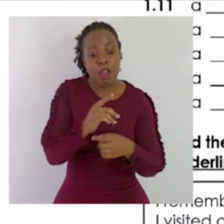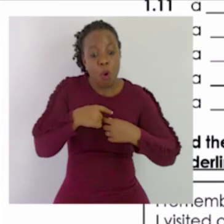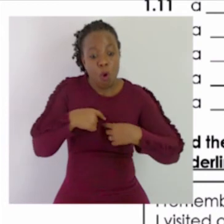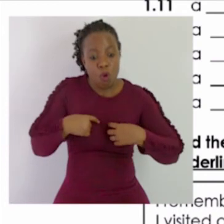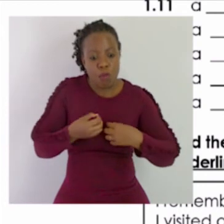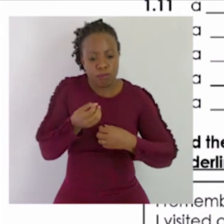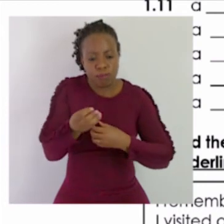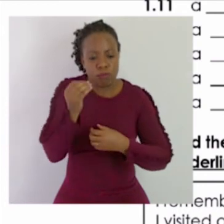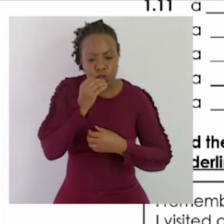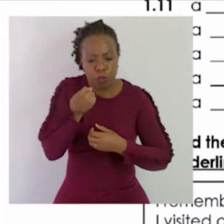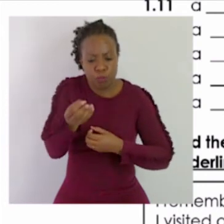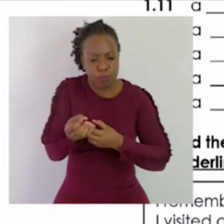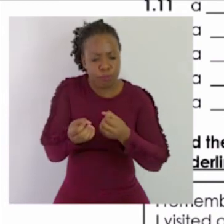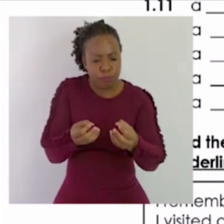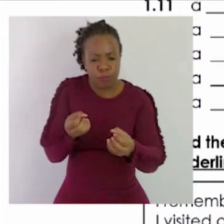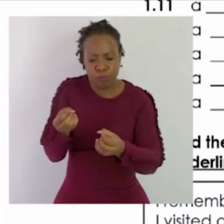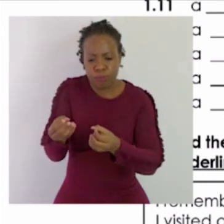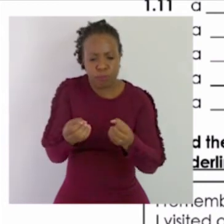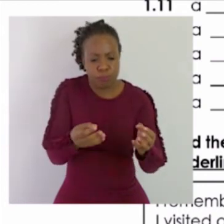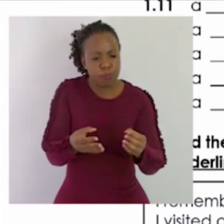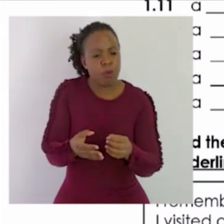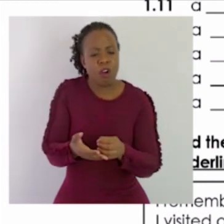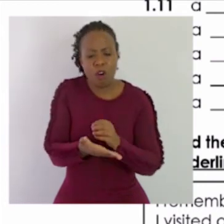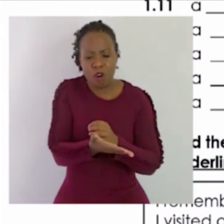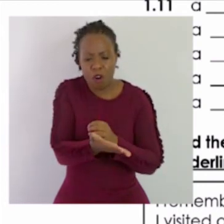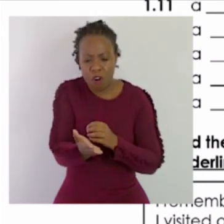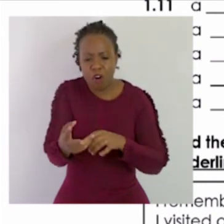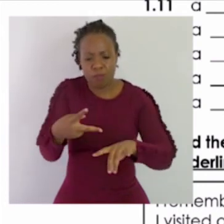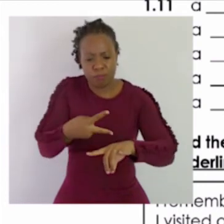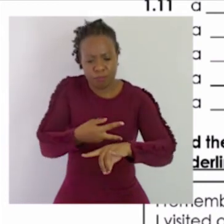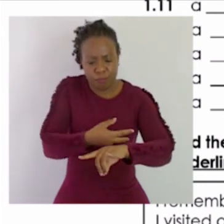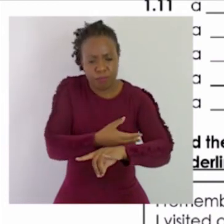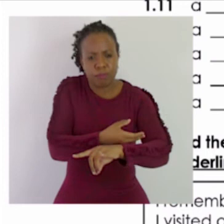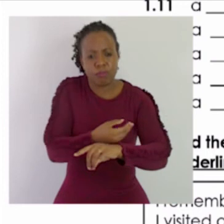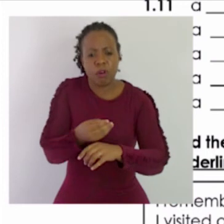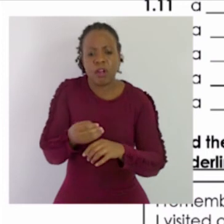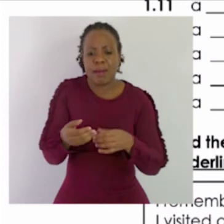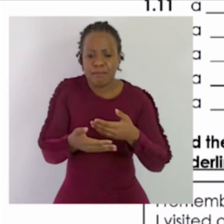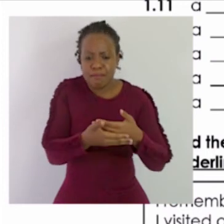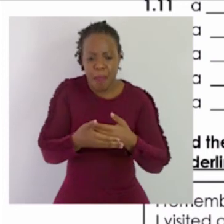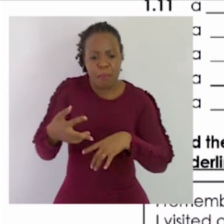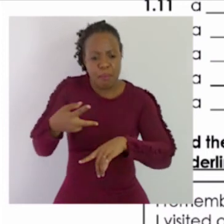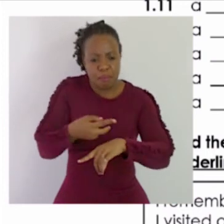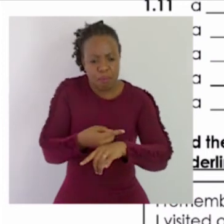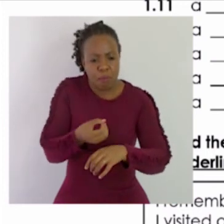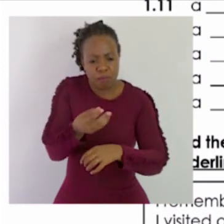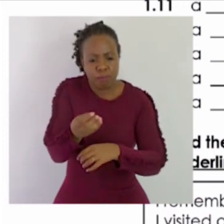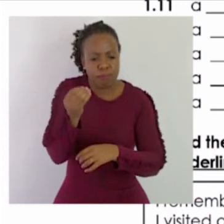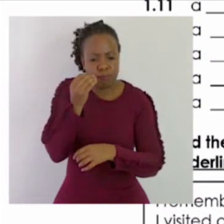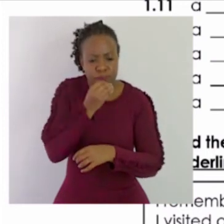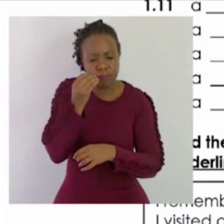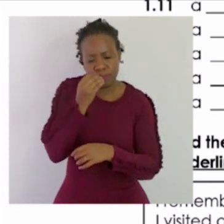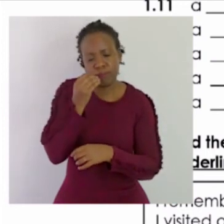we were able to feed an entire flock of sheep and the lambs too.